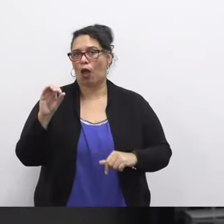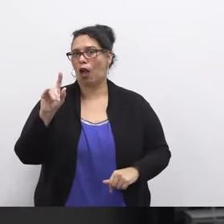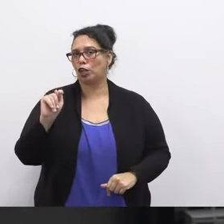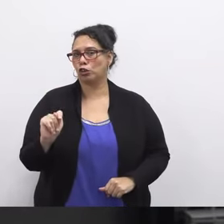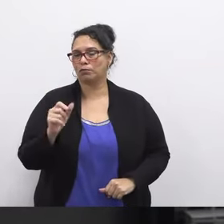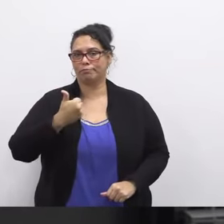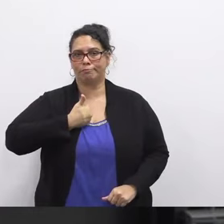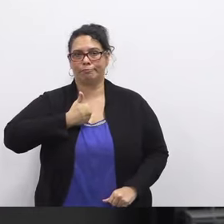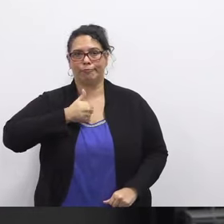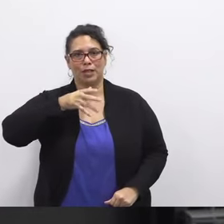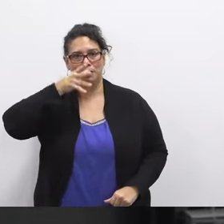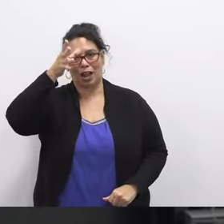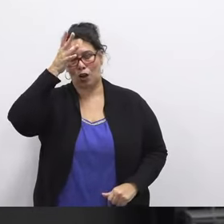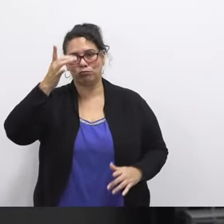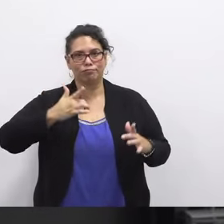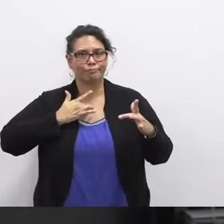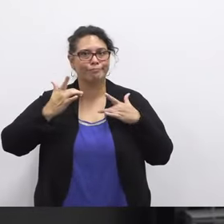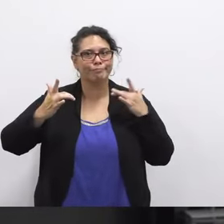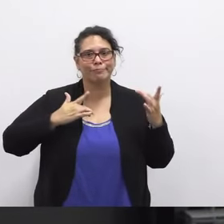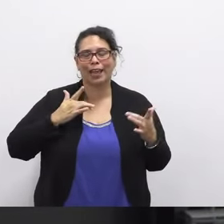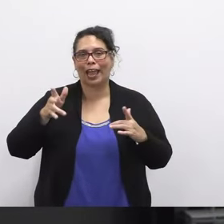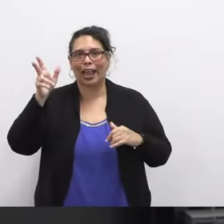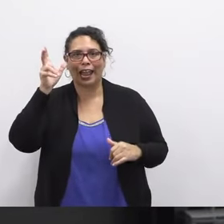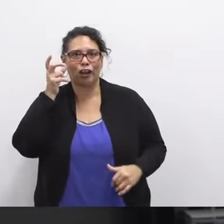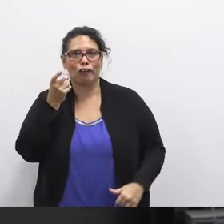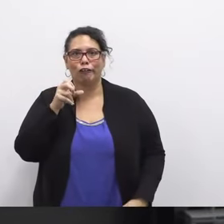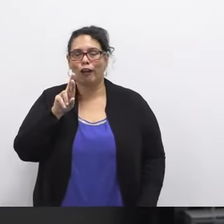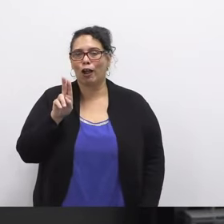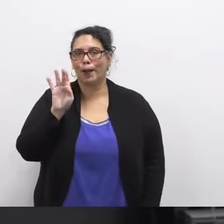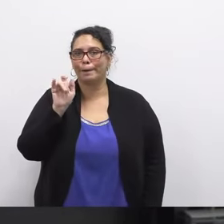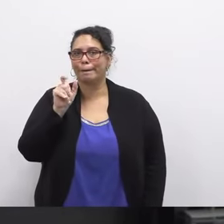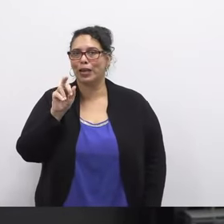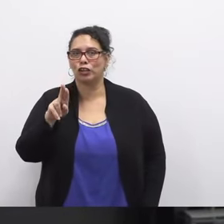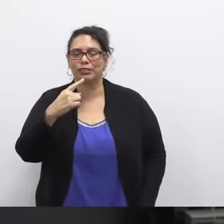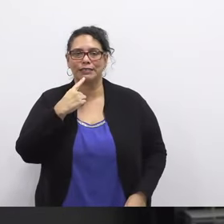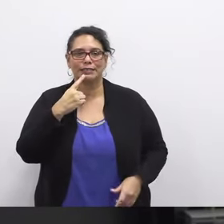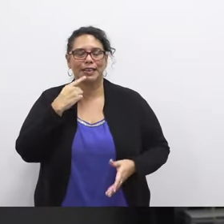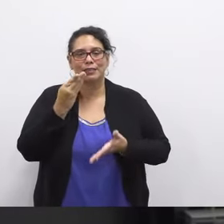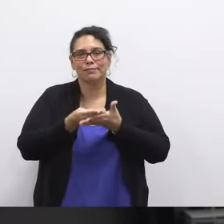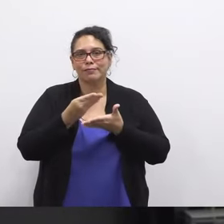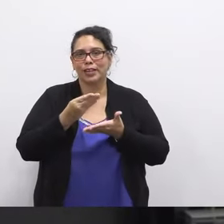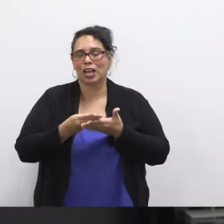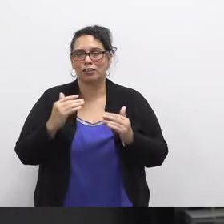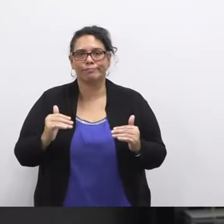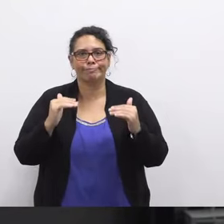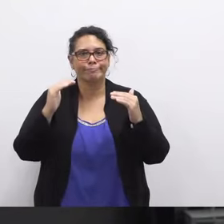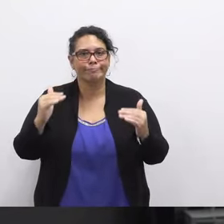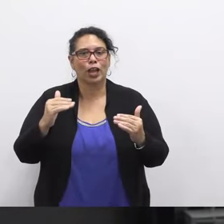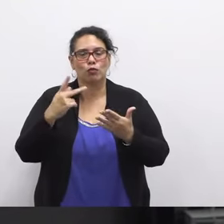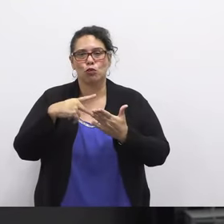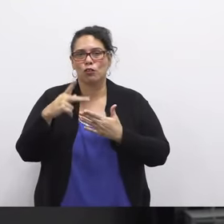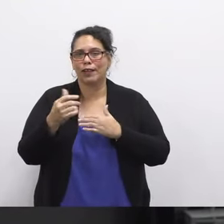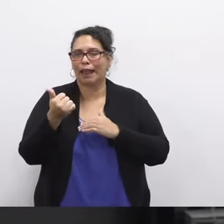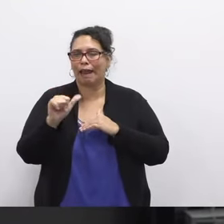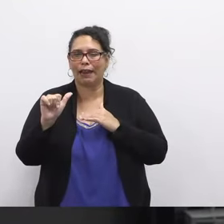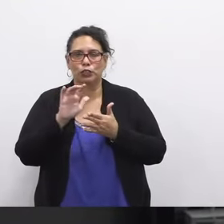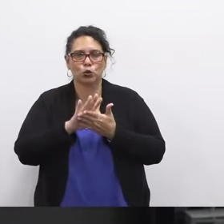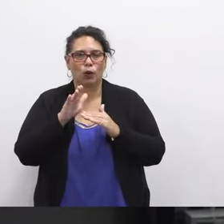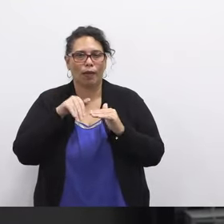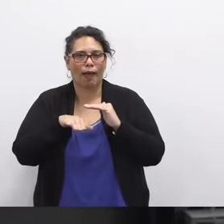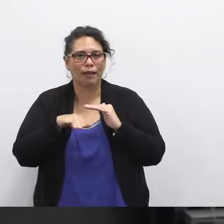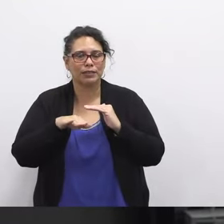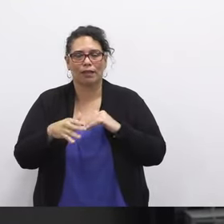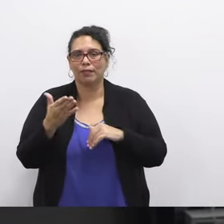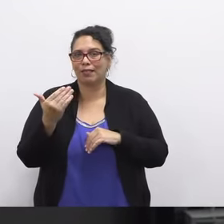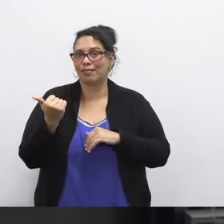a parent, I was elated to hear Dr. Baker say that there was funds for enrichment programs for any school to access. Over